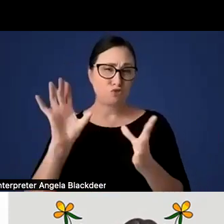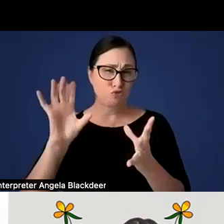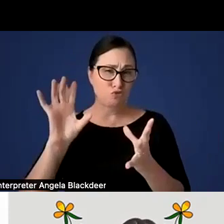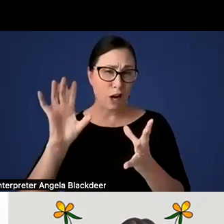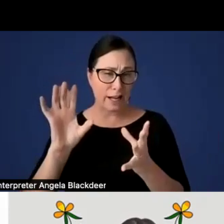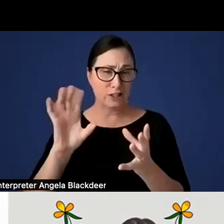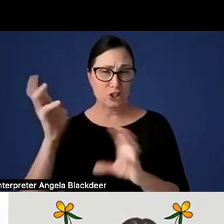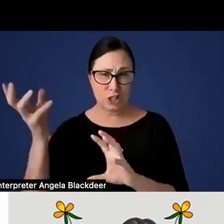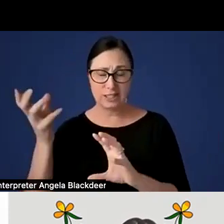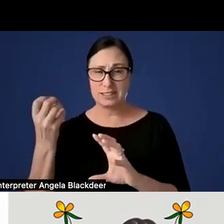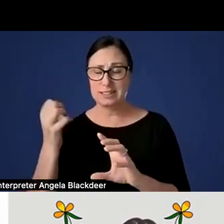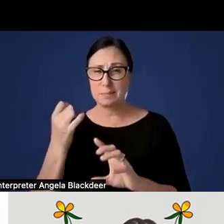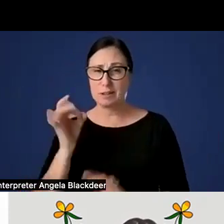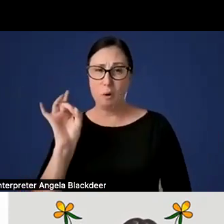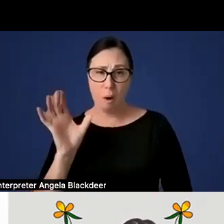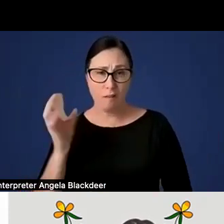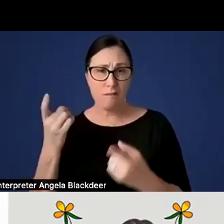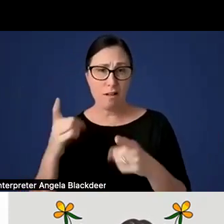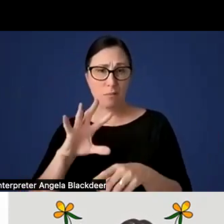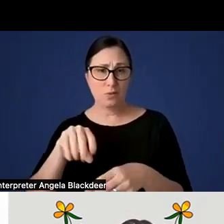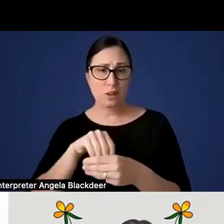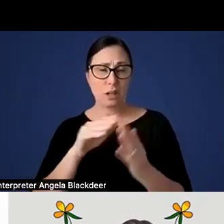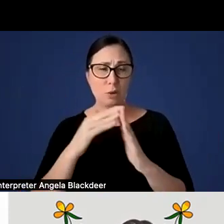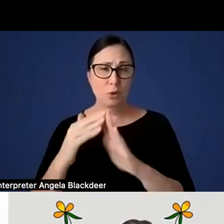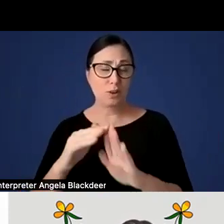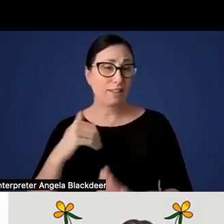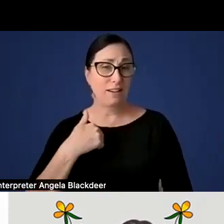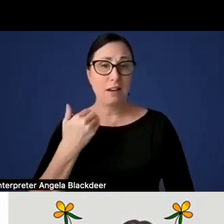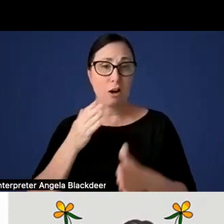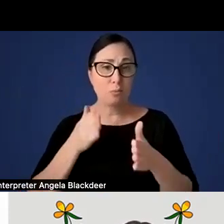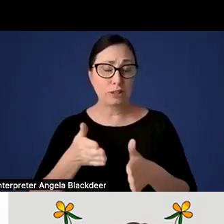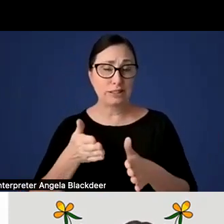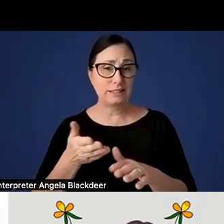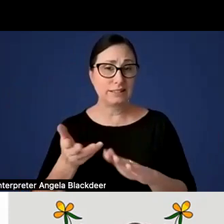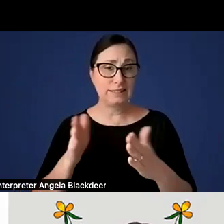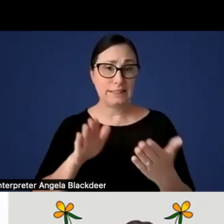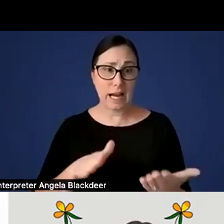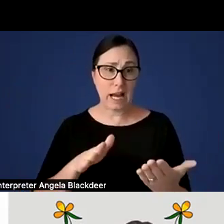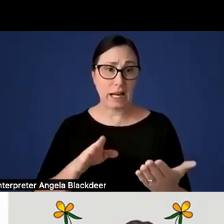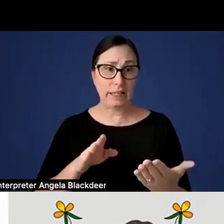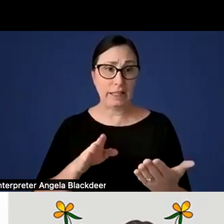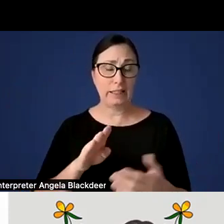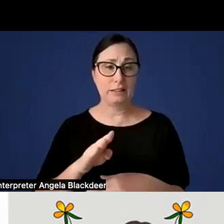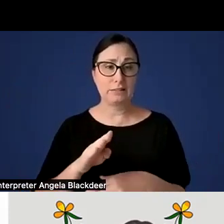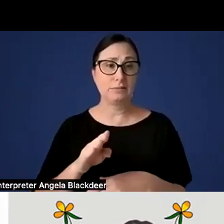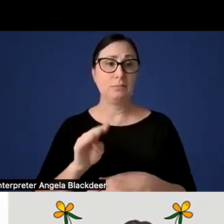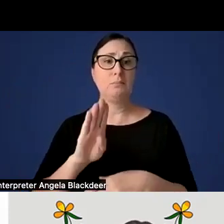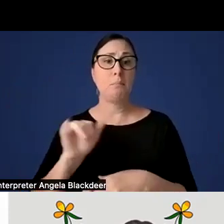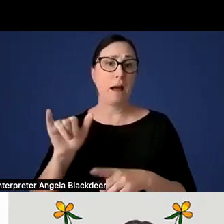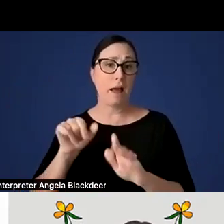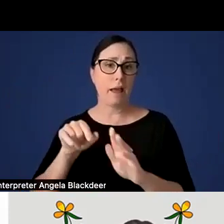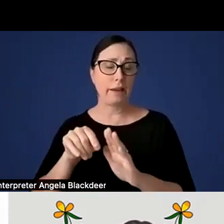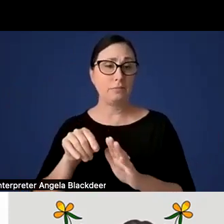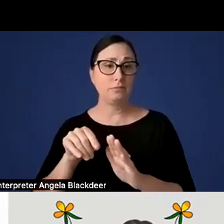it's a young person, um, you know, dying by suicide, or even an elder, um,